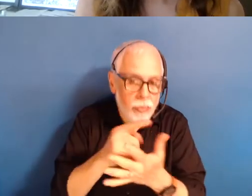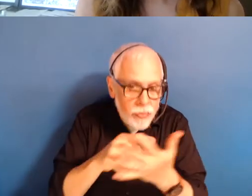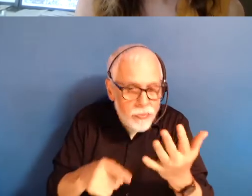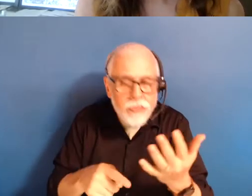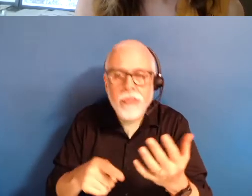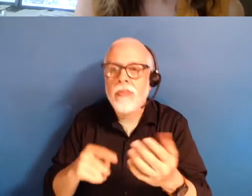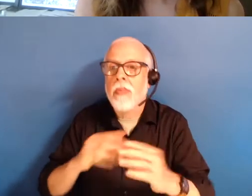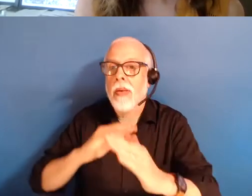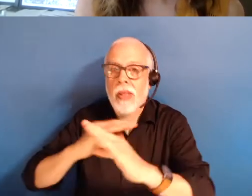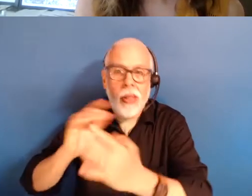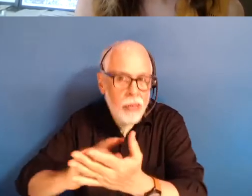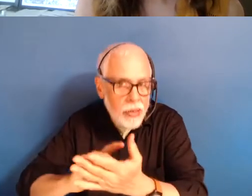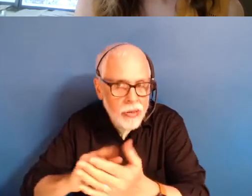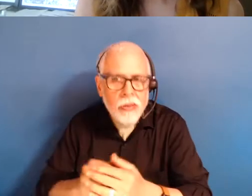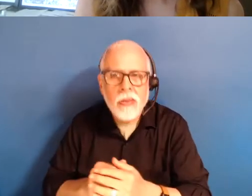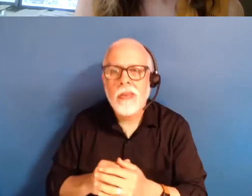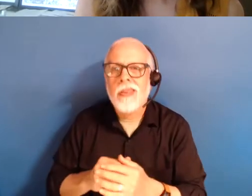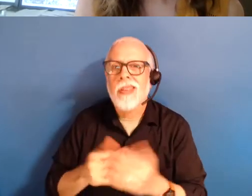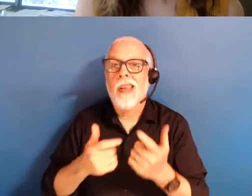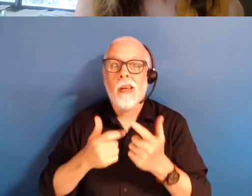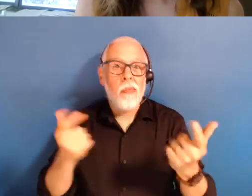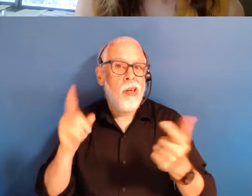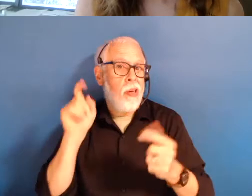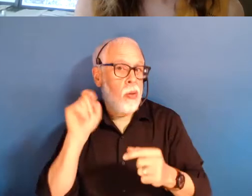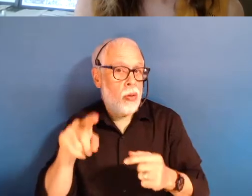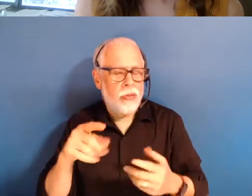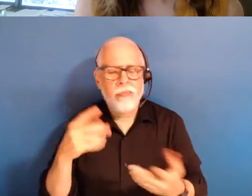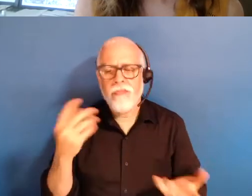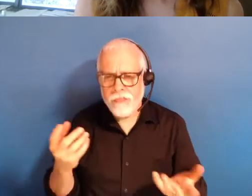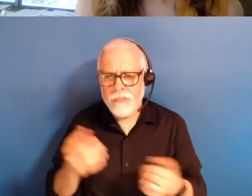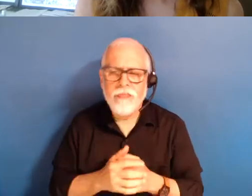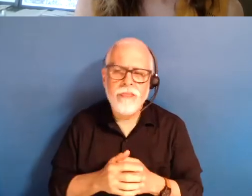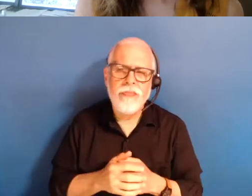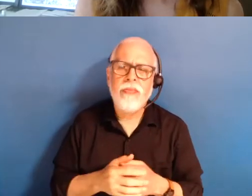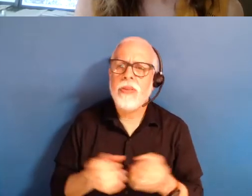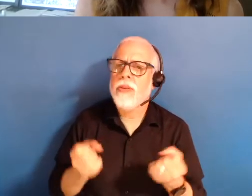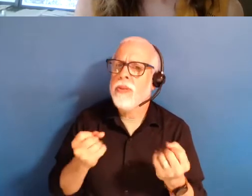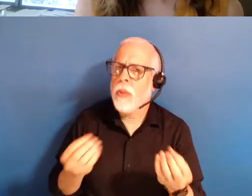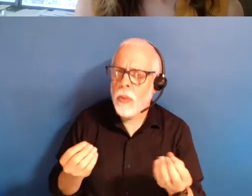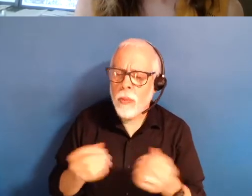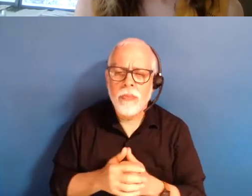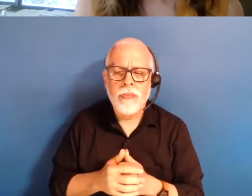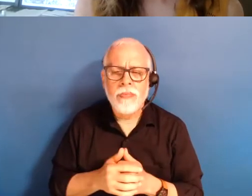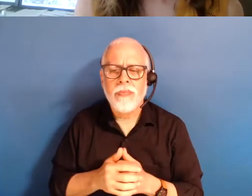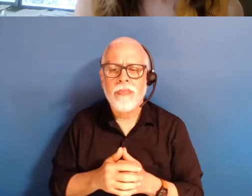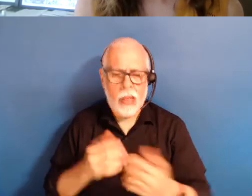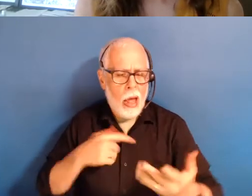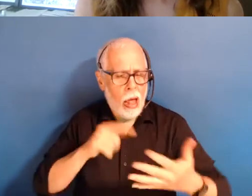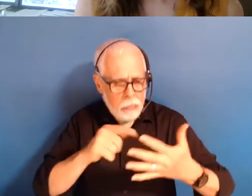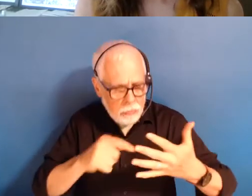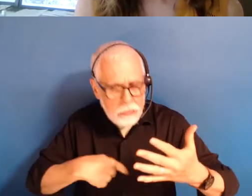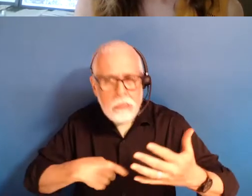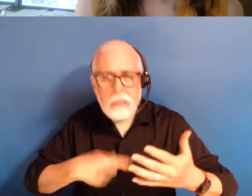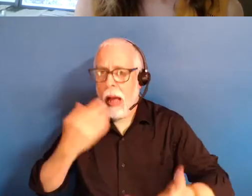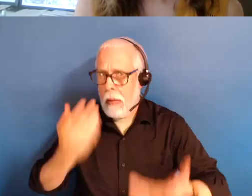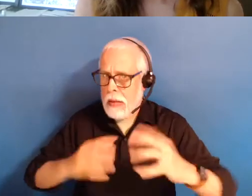preventive medication, the big question people may have is, okay, so I meet those criteria, or I may meet